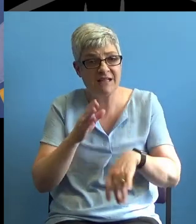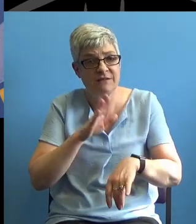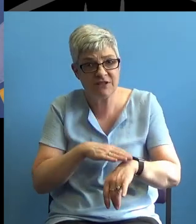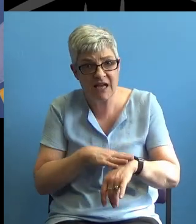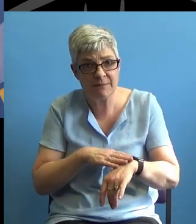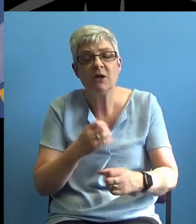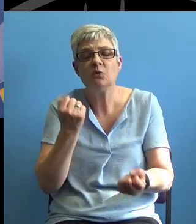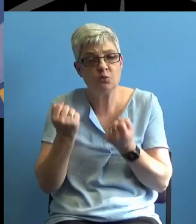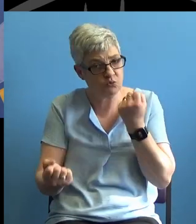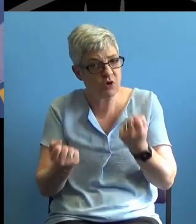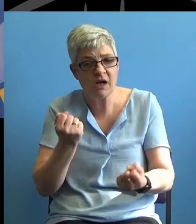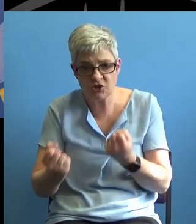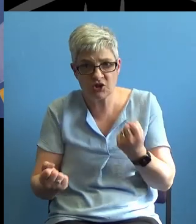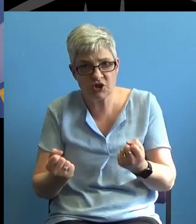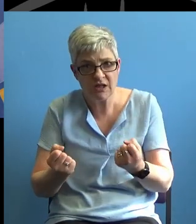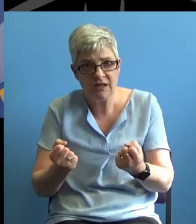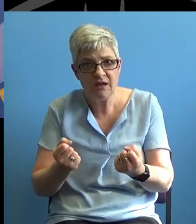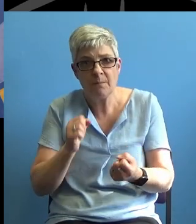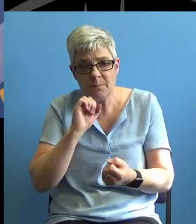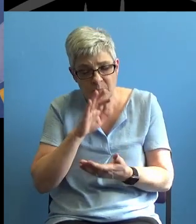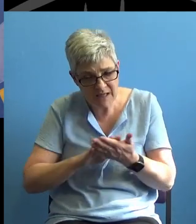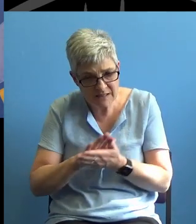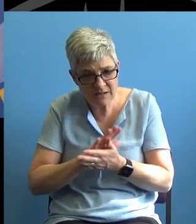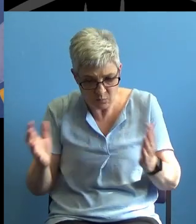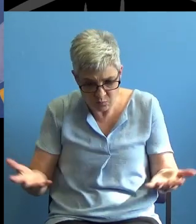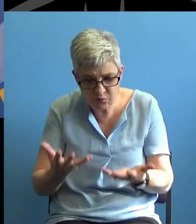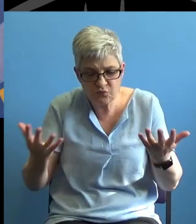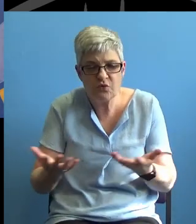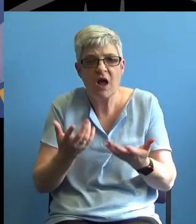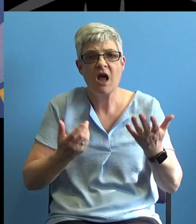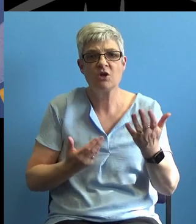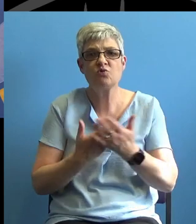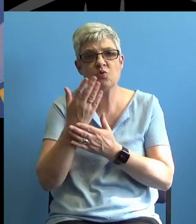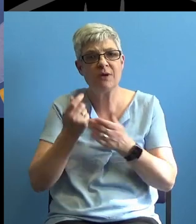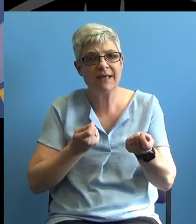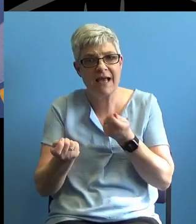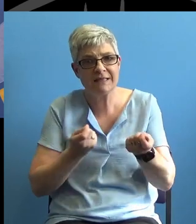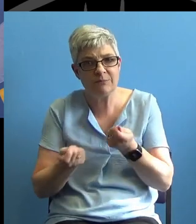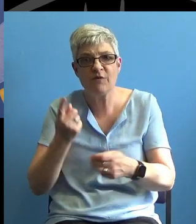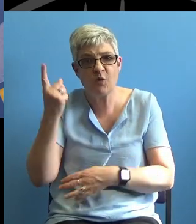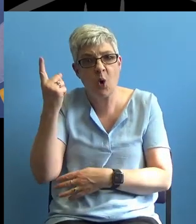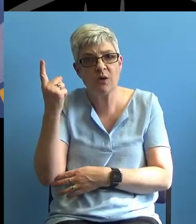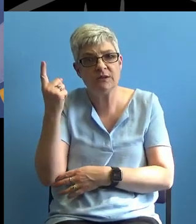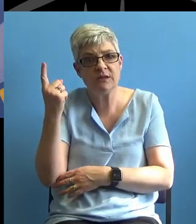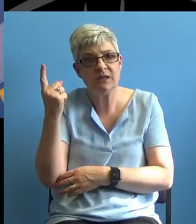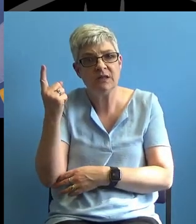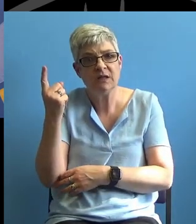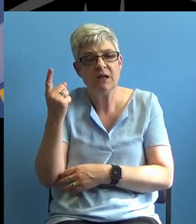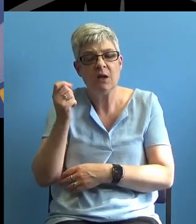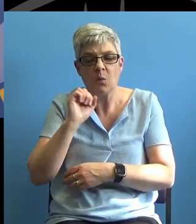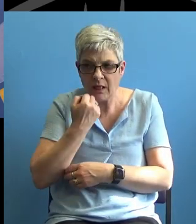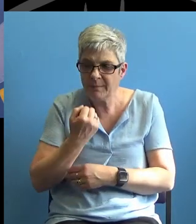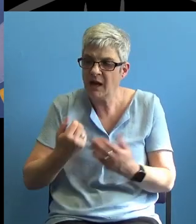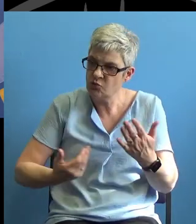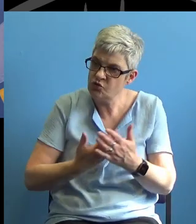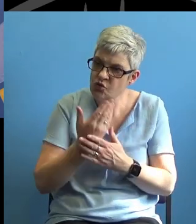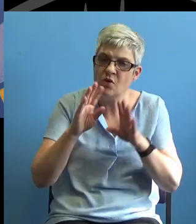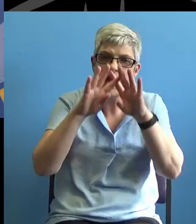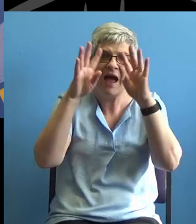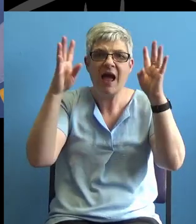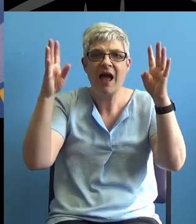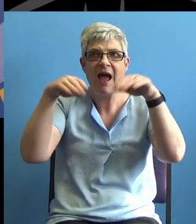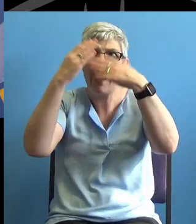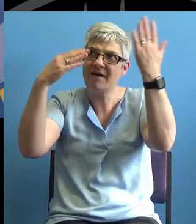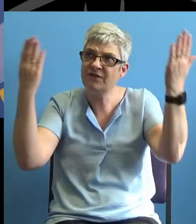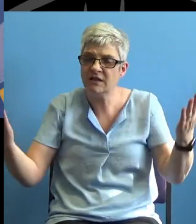judge everyone, that he would usher in the kingdom of God, that he would bring into being the new heavens and the new